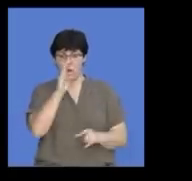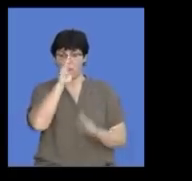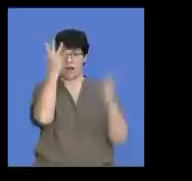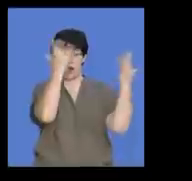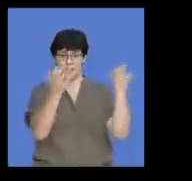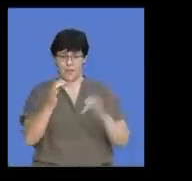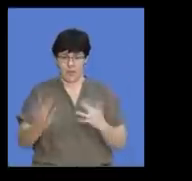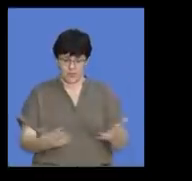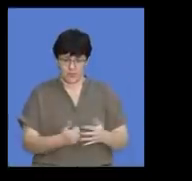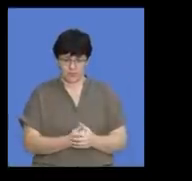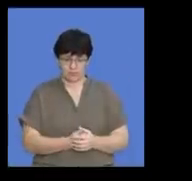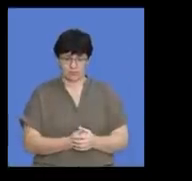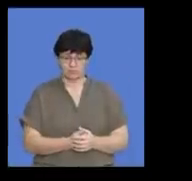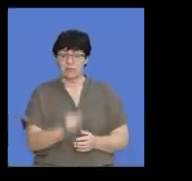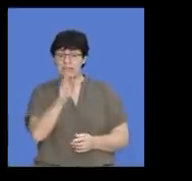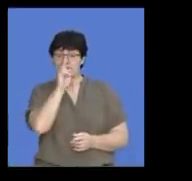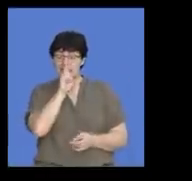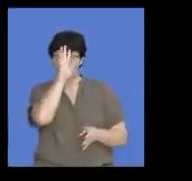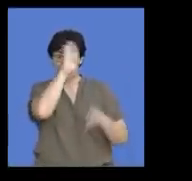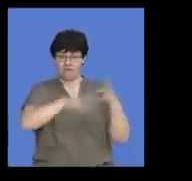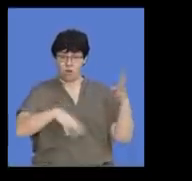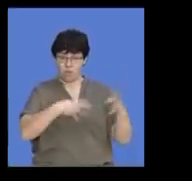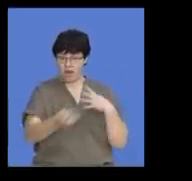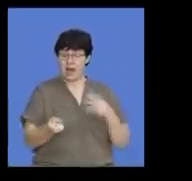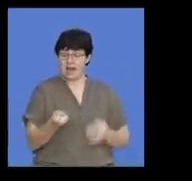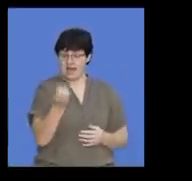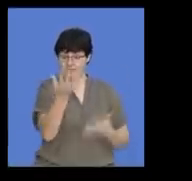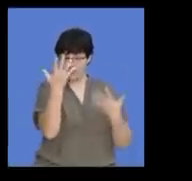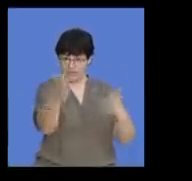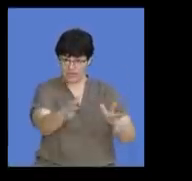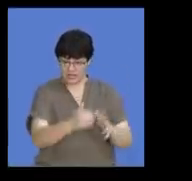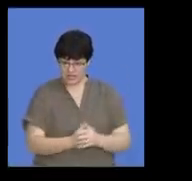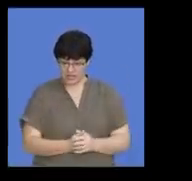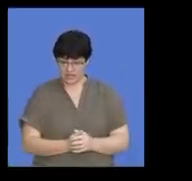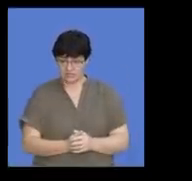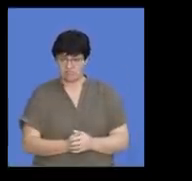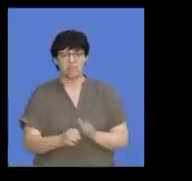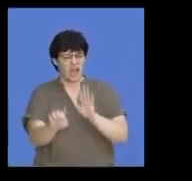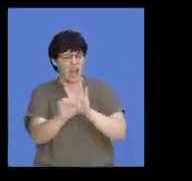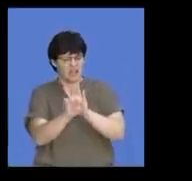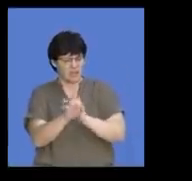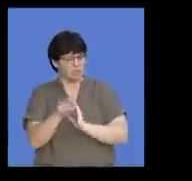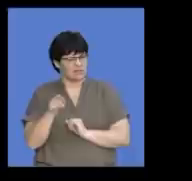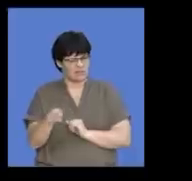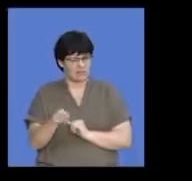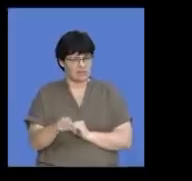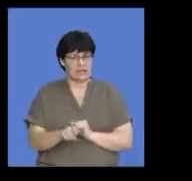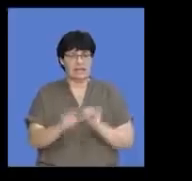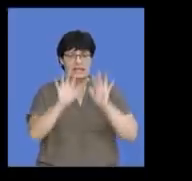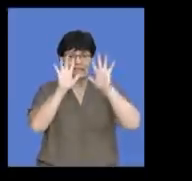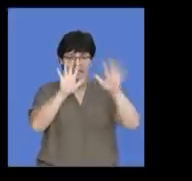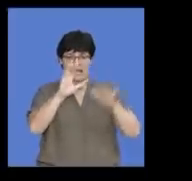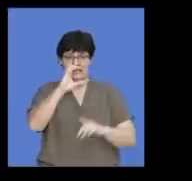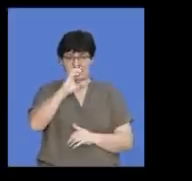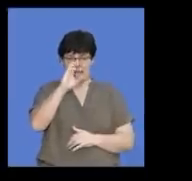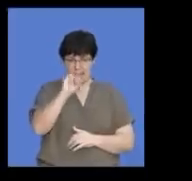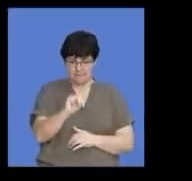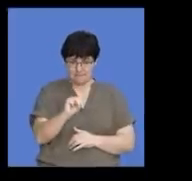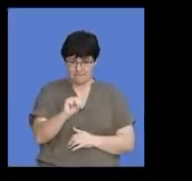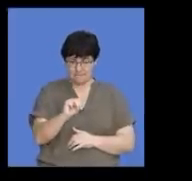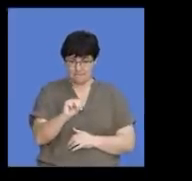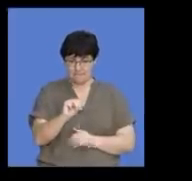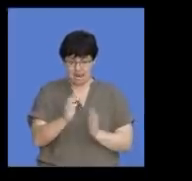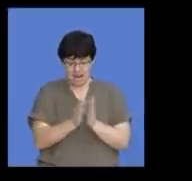calculation. Note, the formula will always be given. In this example, 10 centimeters was my